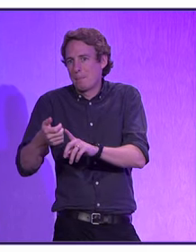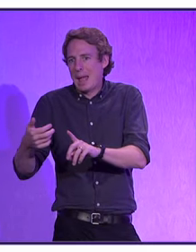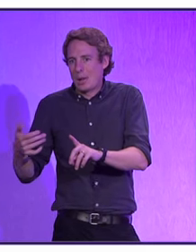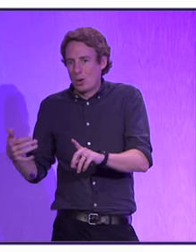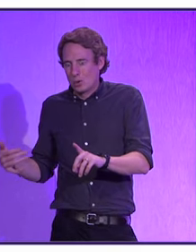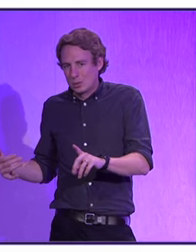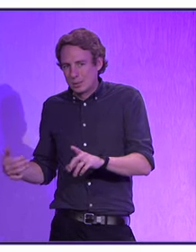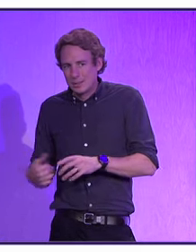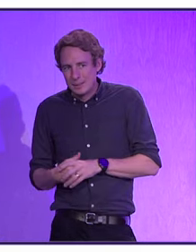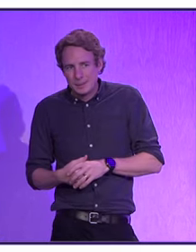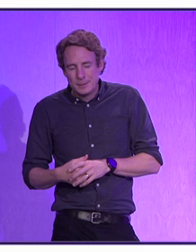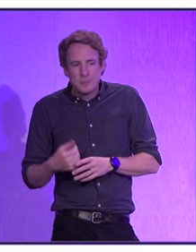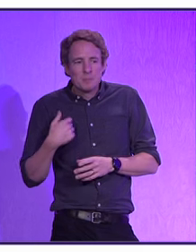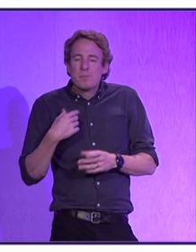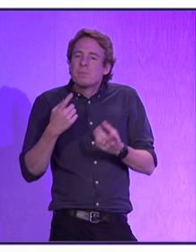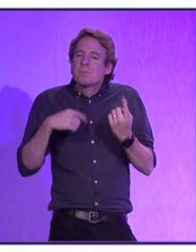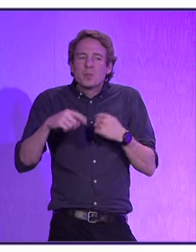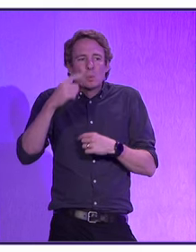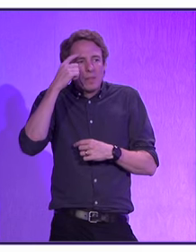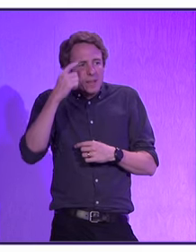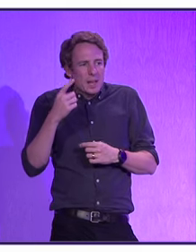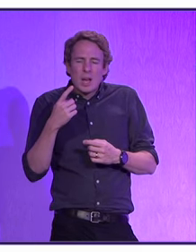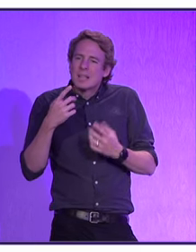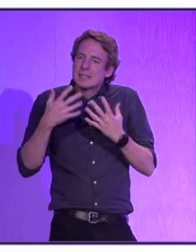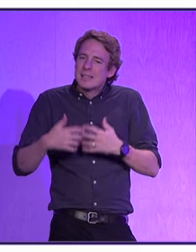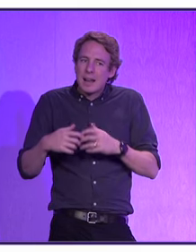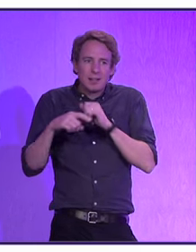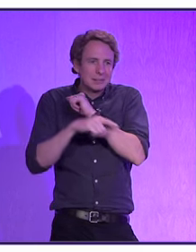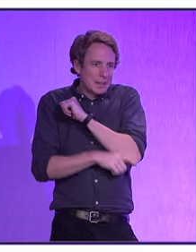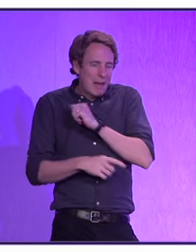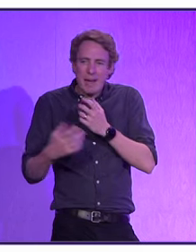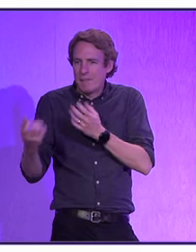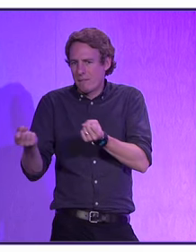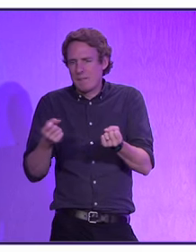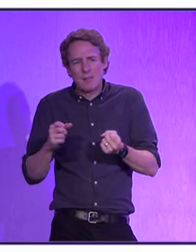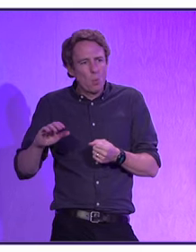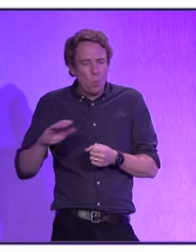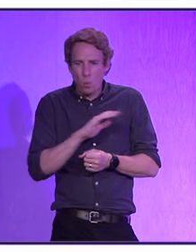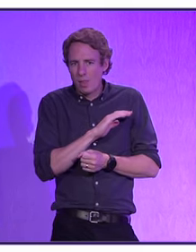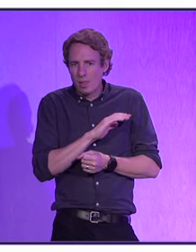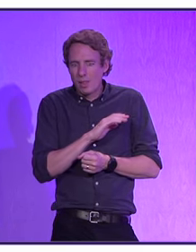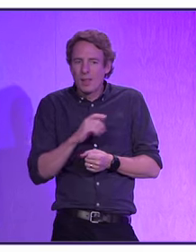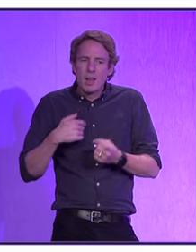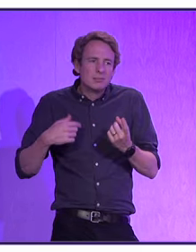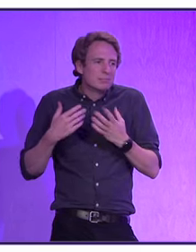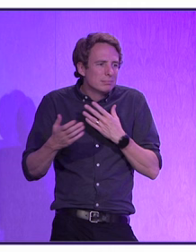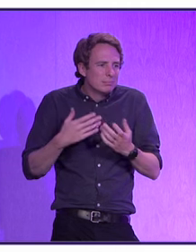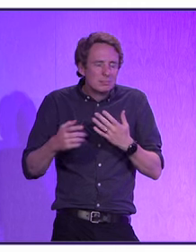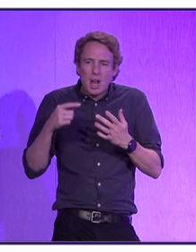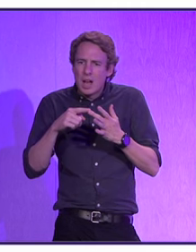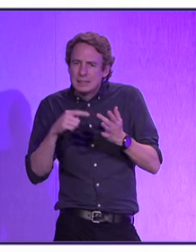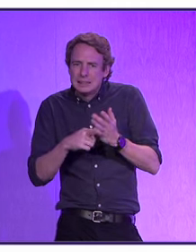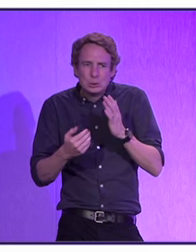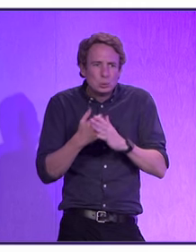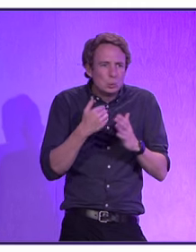And now, the thing we need to know is everybody owes technical debt at some point, even the almighty Kubernetes, right?